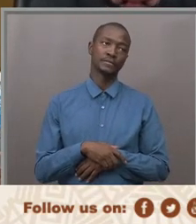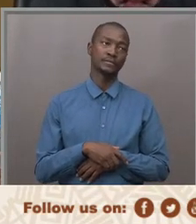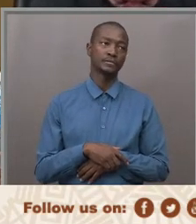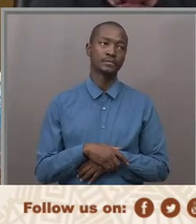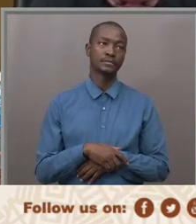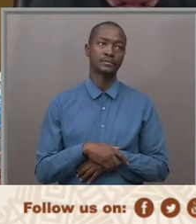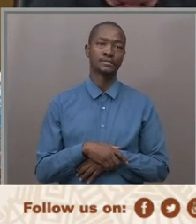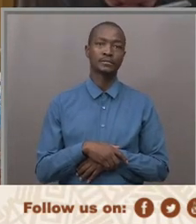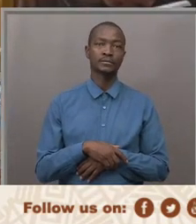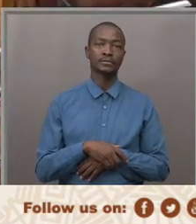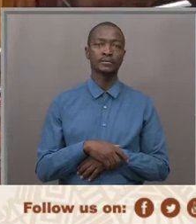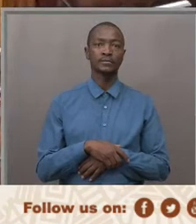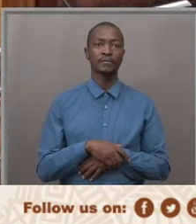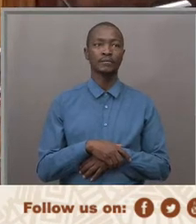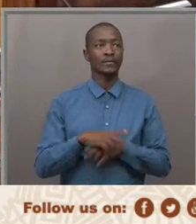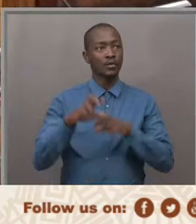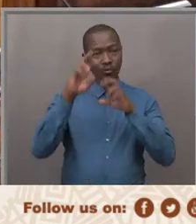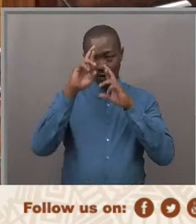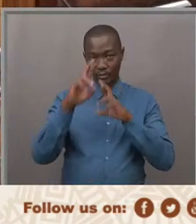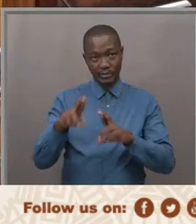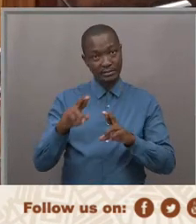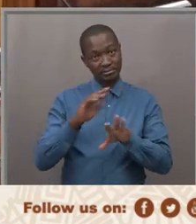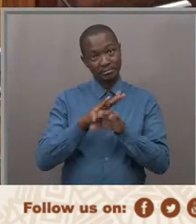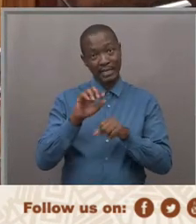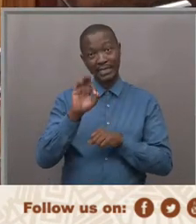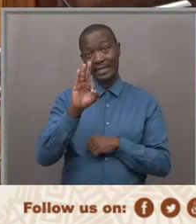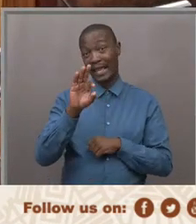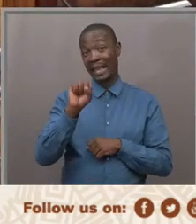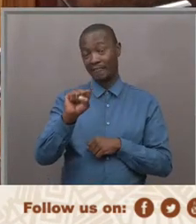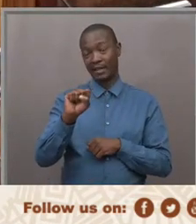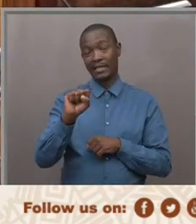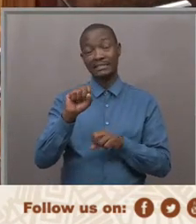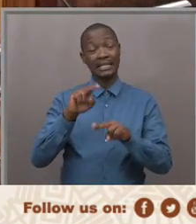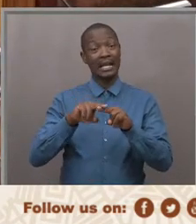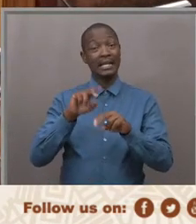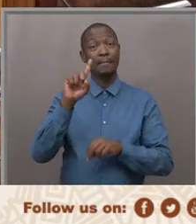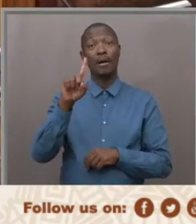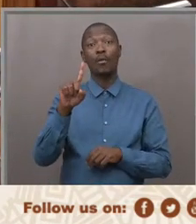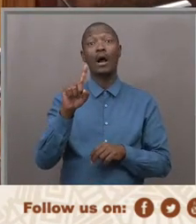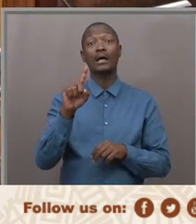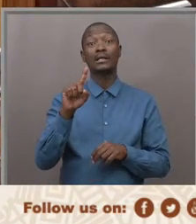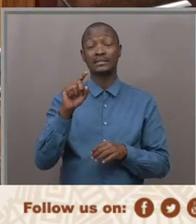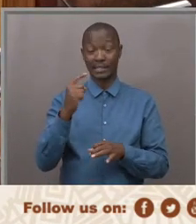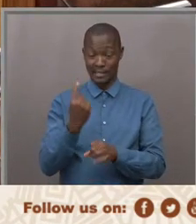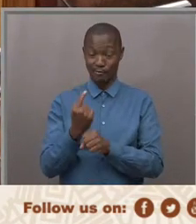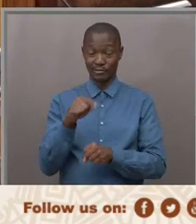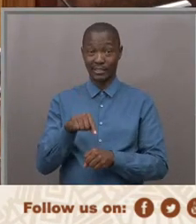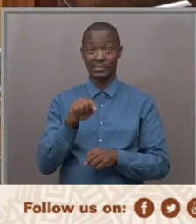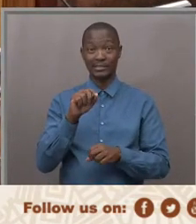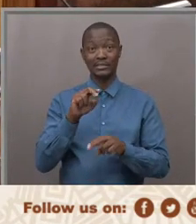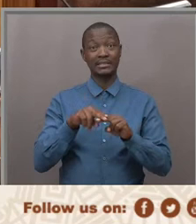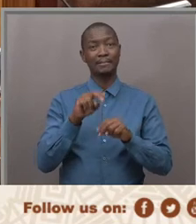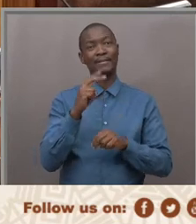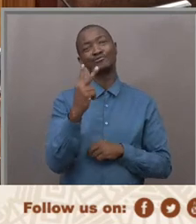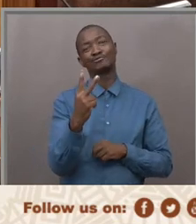Well, we salute the Free State. They are number 1. We are number 2. But in that number